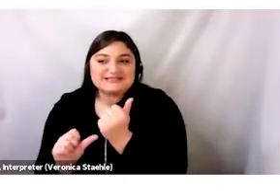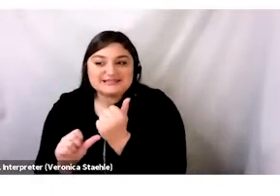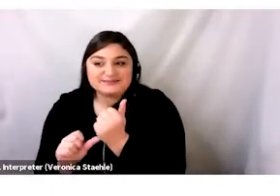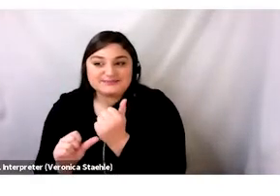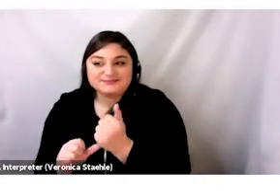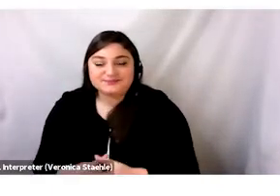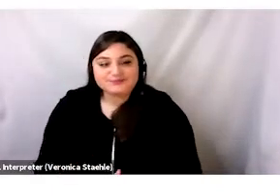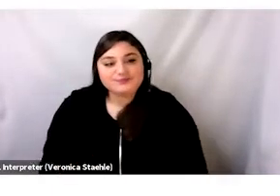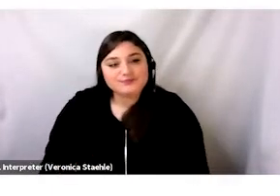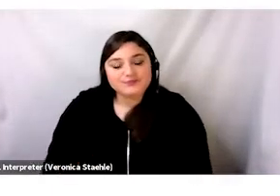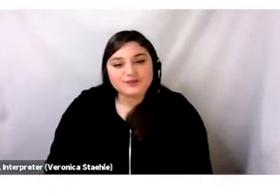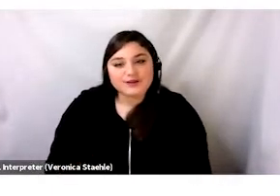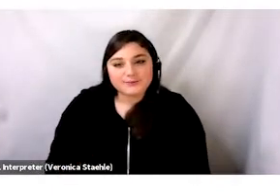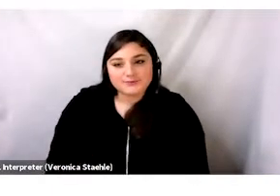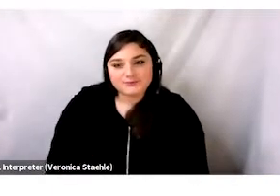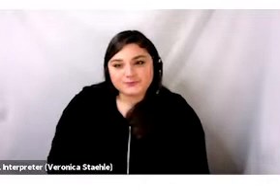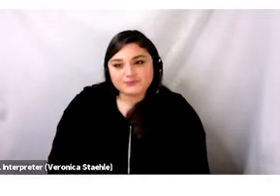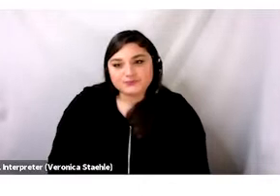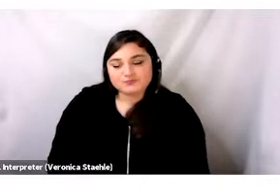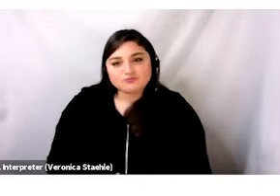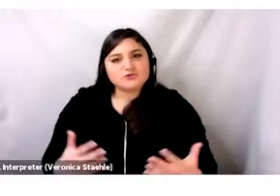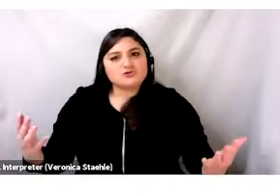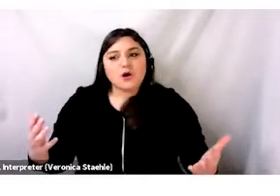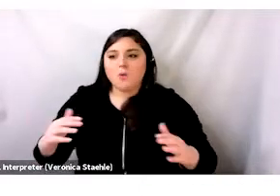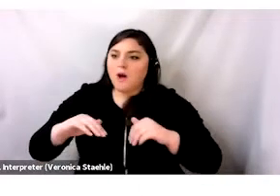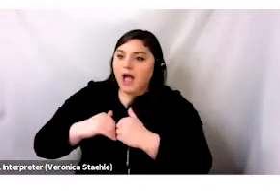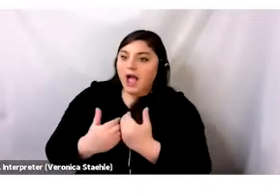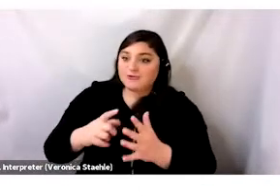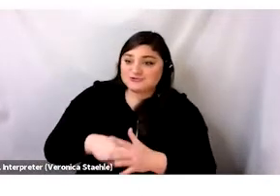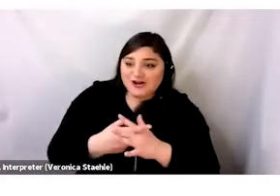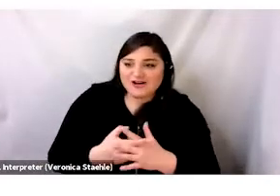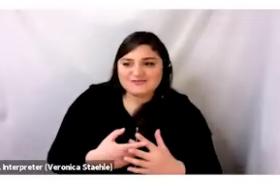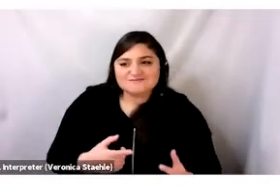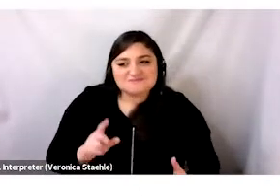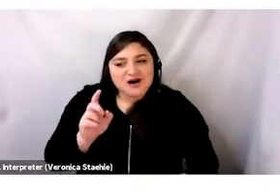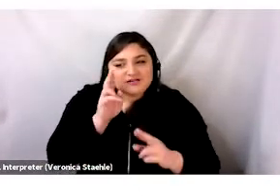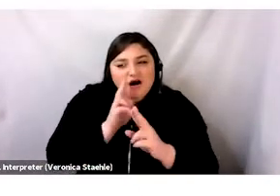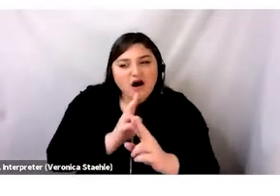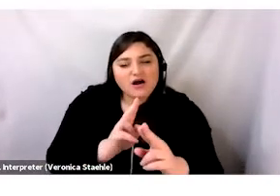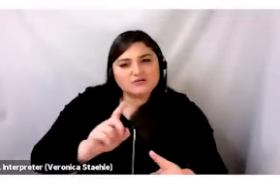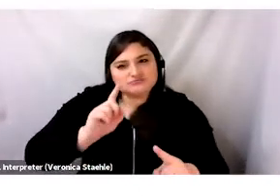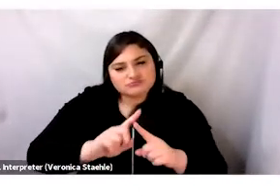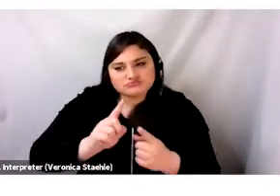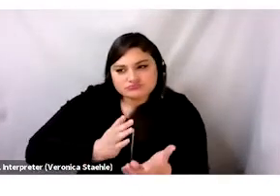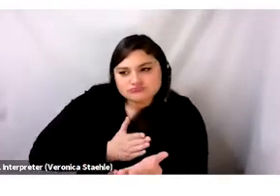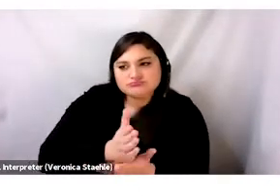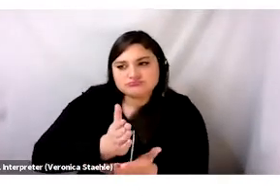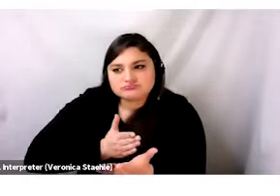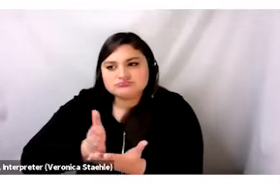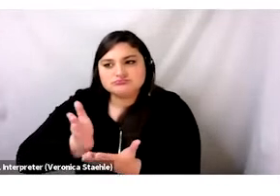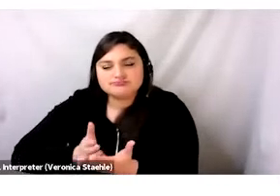So let's start by honoring the lineages. I think it's important for